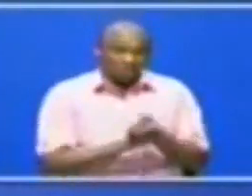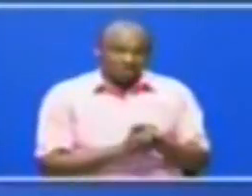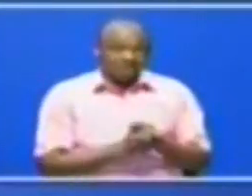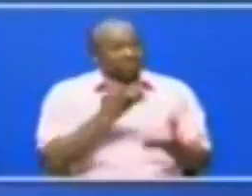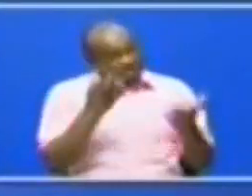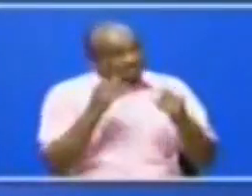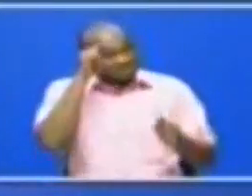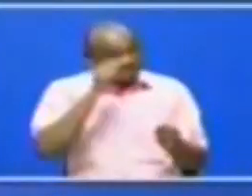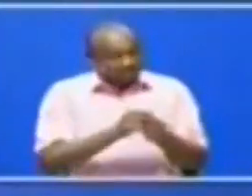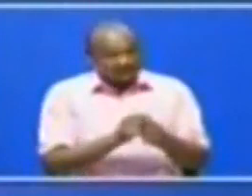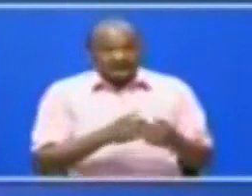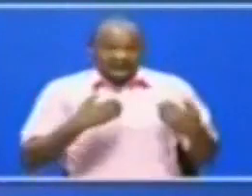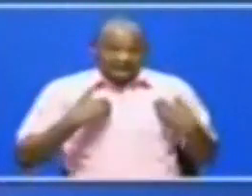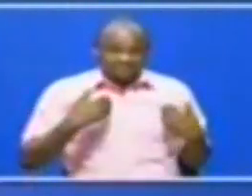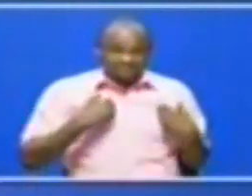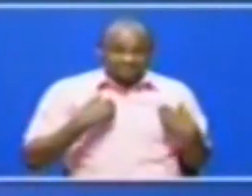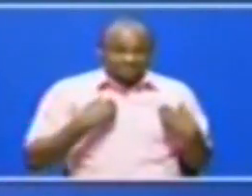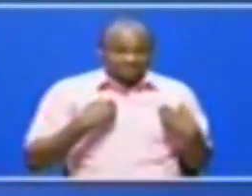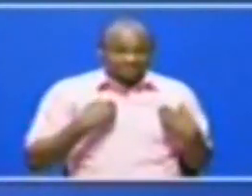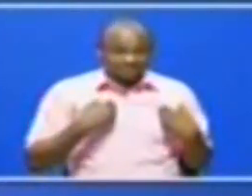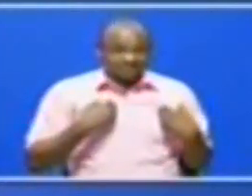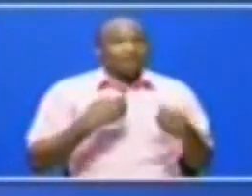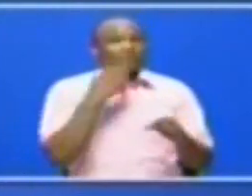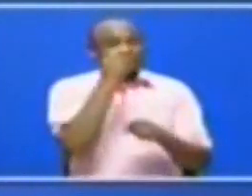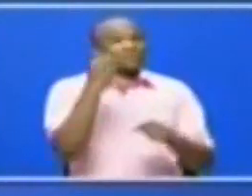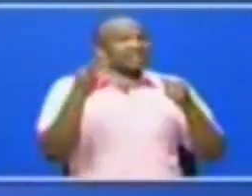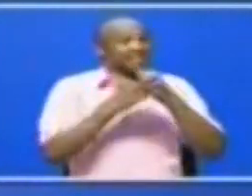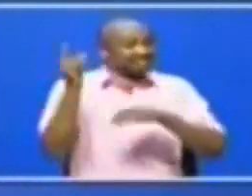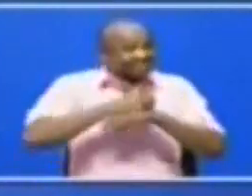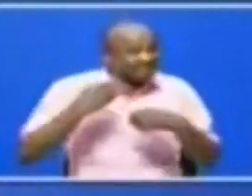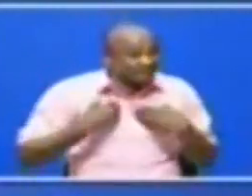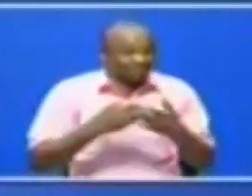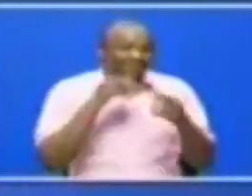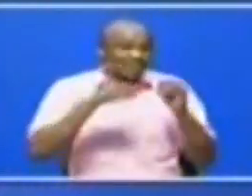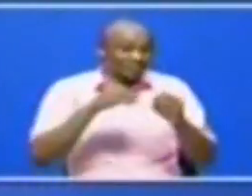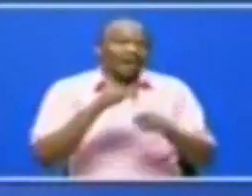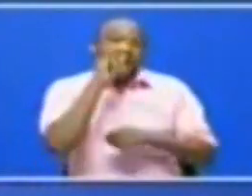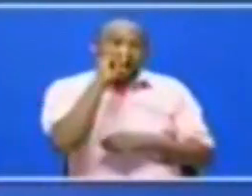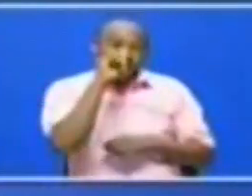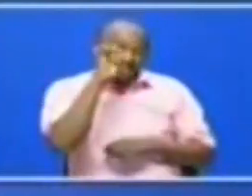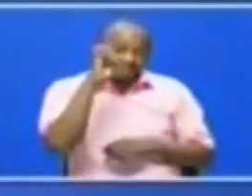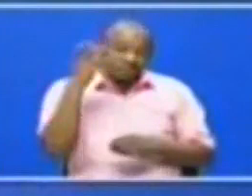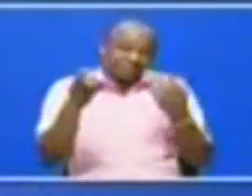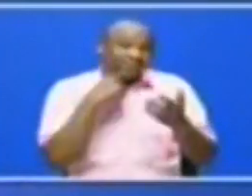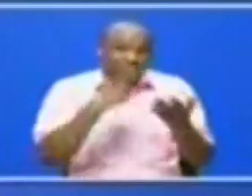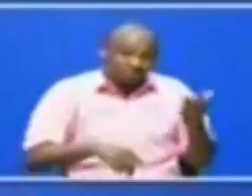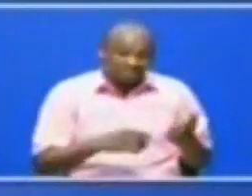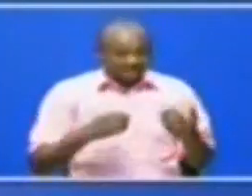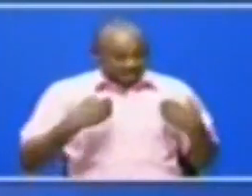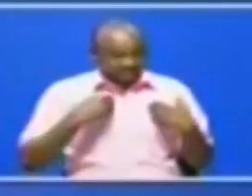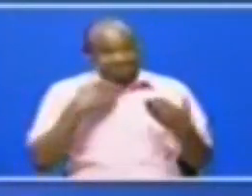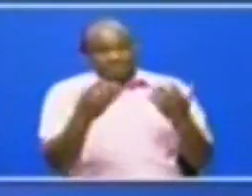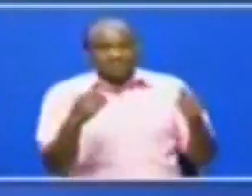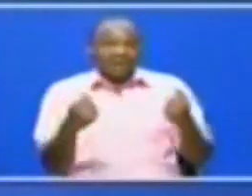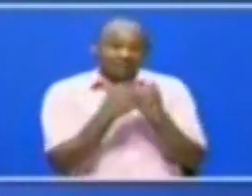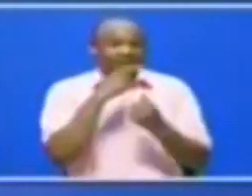let's remember that we do not necessarily have the full 58 days towards an election. The IEBC could come out and say that we're having elections by the end